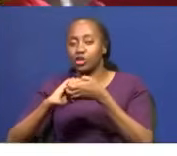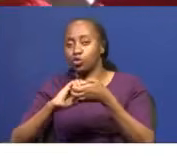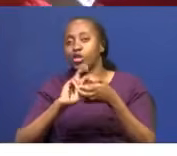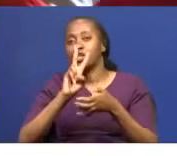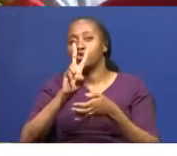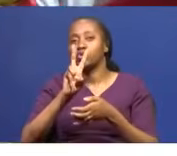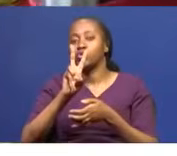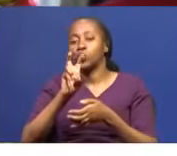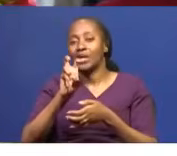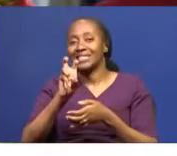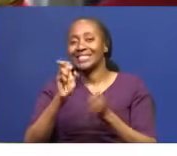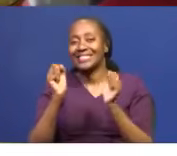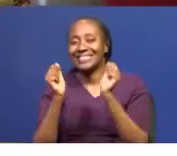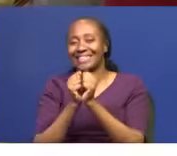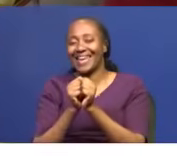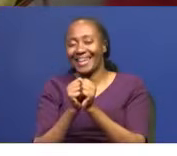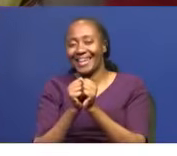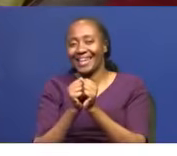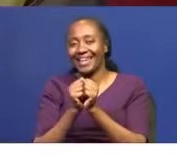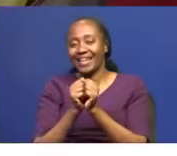2010.